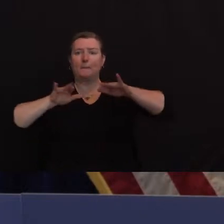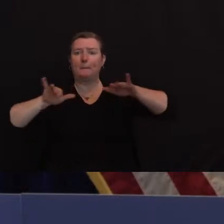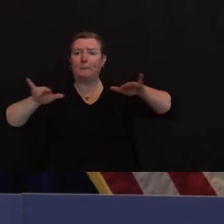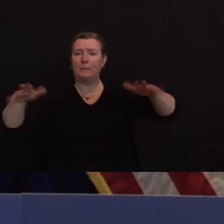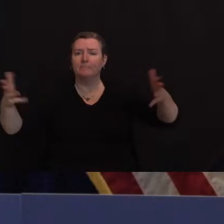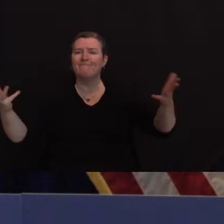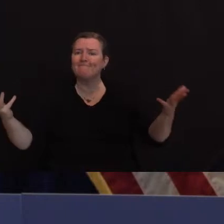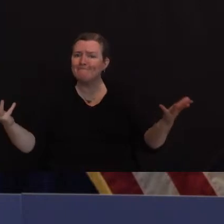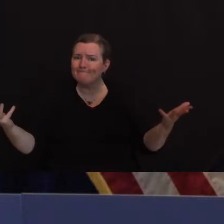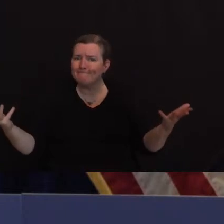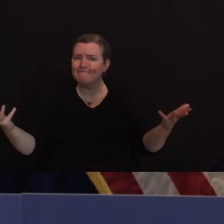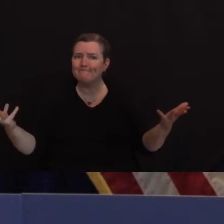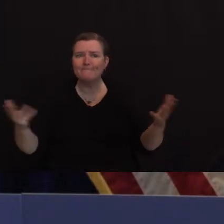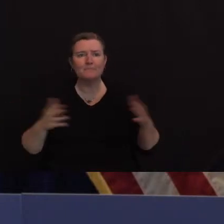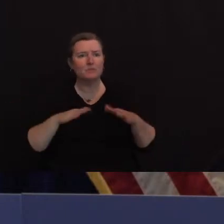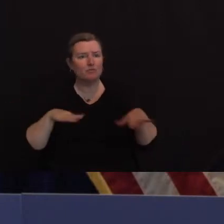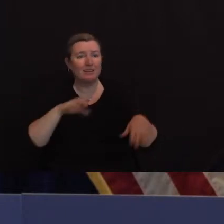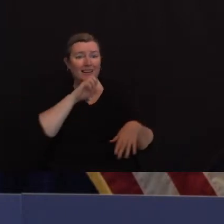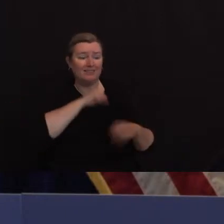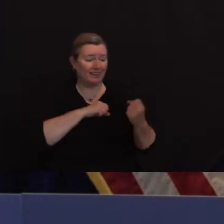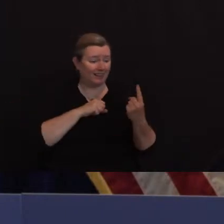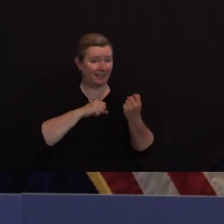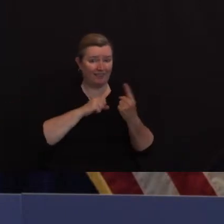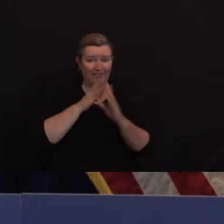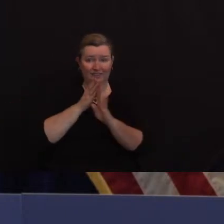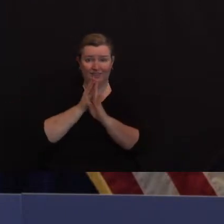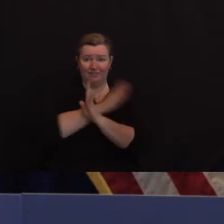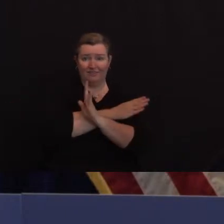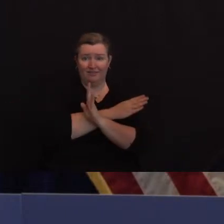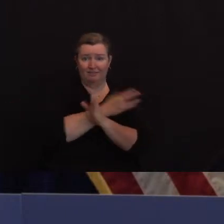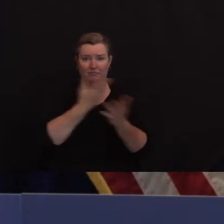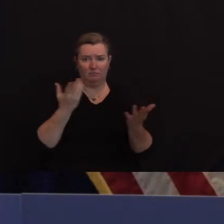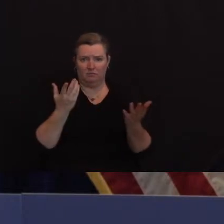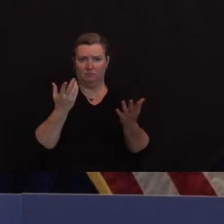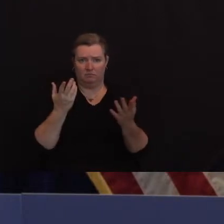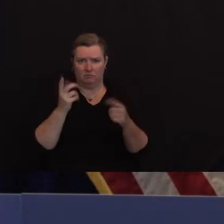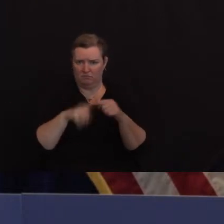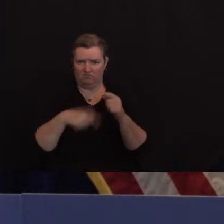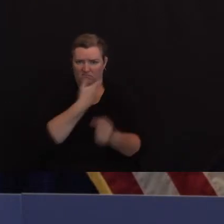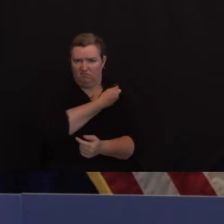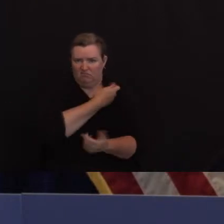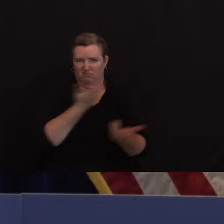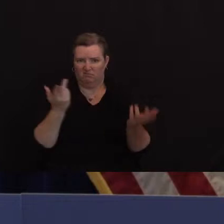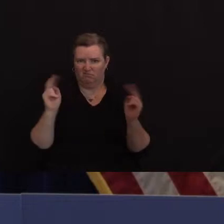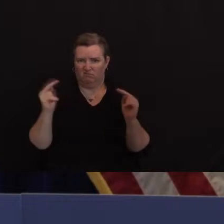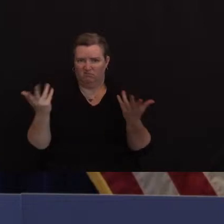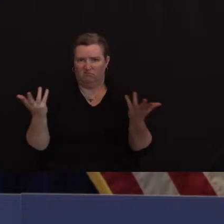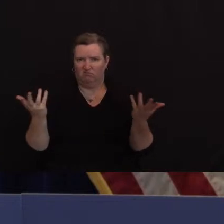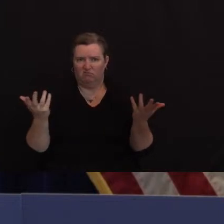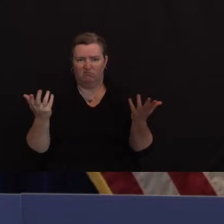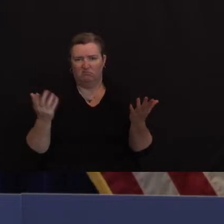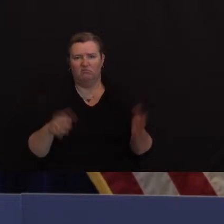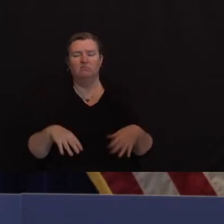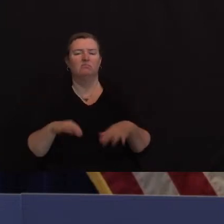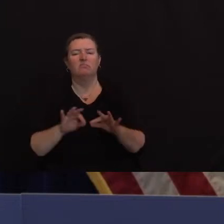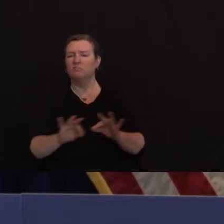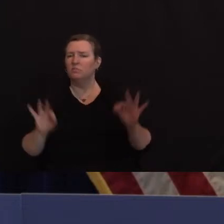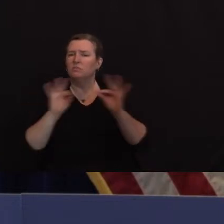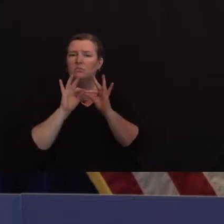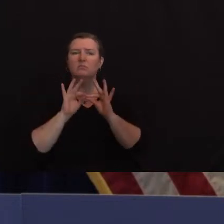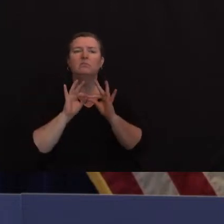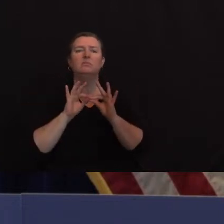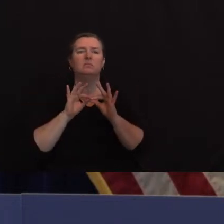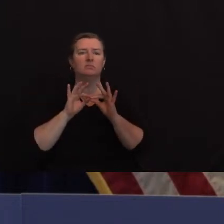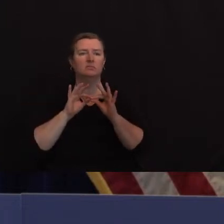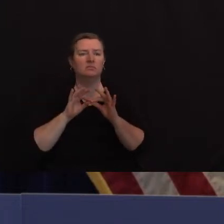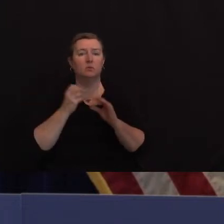and younger not eligible to be vaccinated yet, it is especially important for young people who can get vaccinated, in other words,